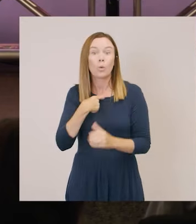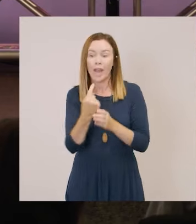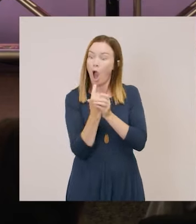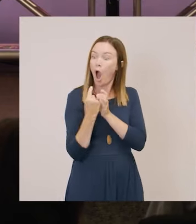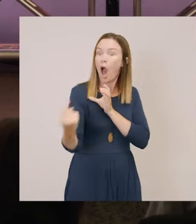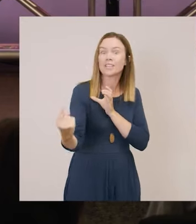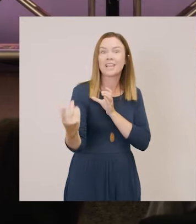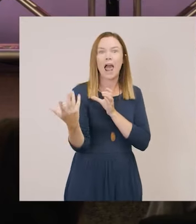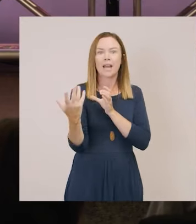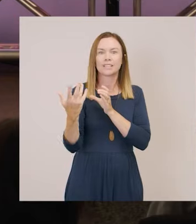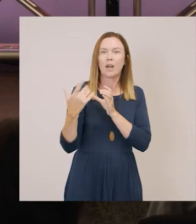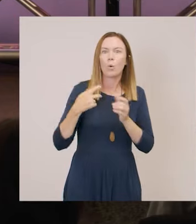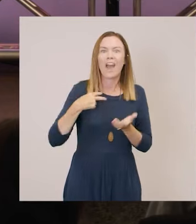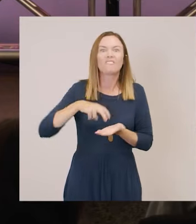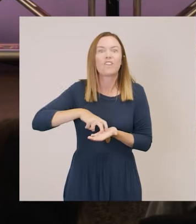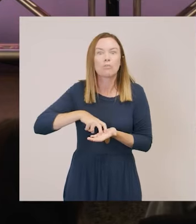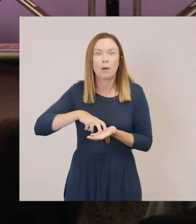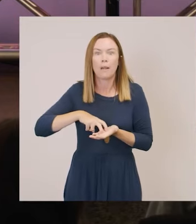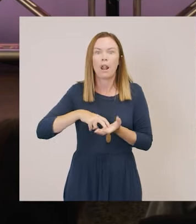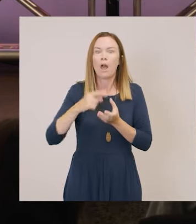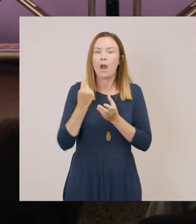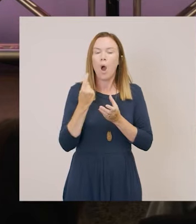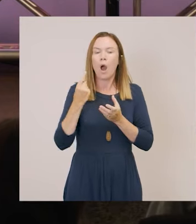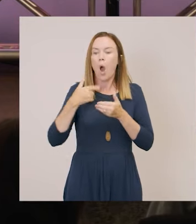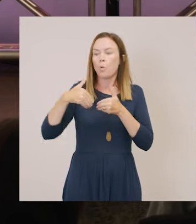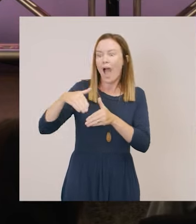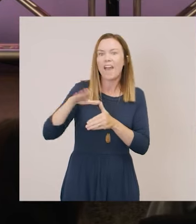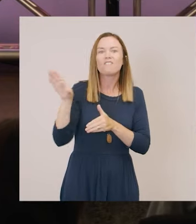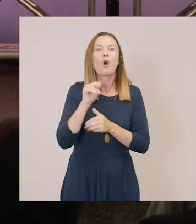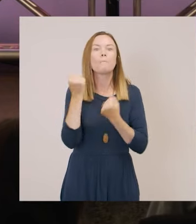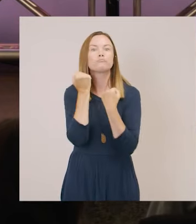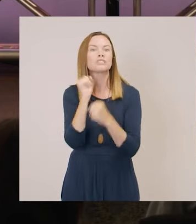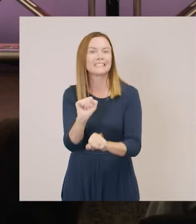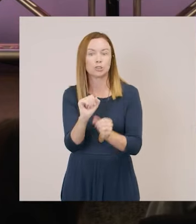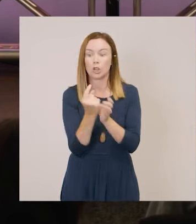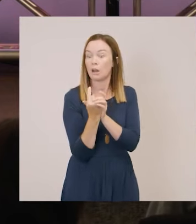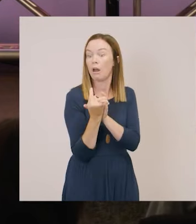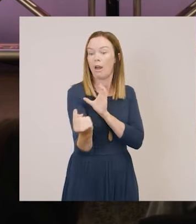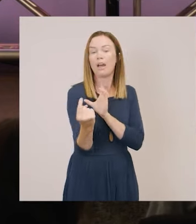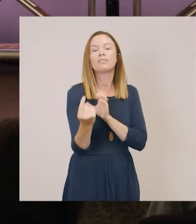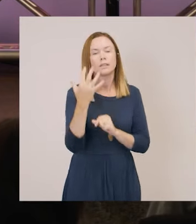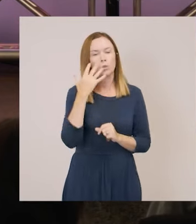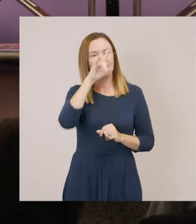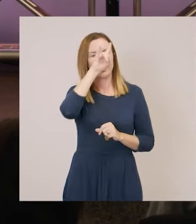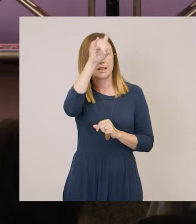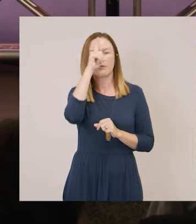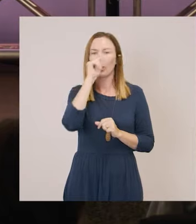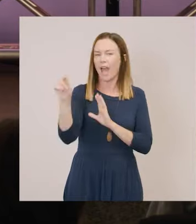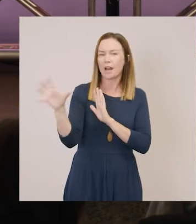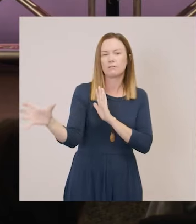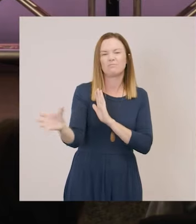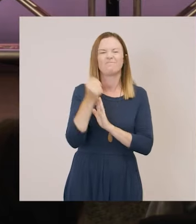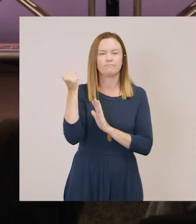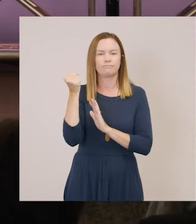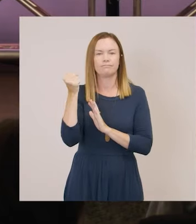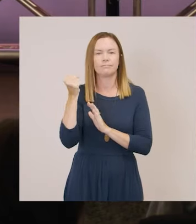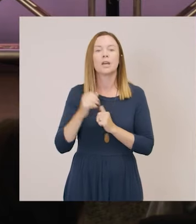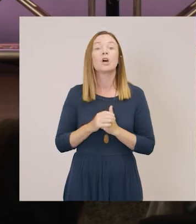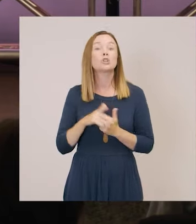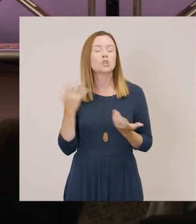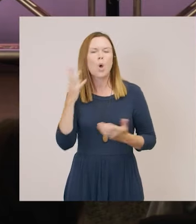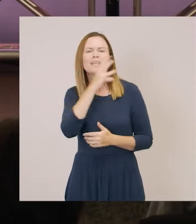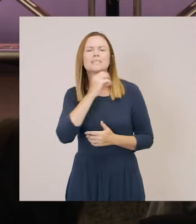we're vulnerable and when we're away from everything that's familiar and our protection, that's when he can take us out. So what does spiritual